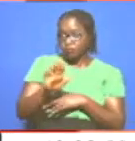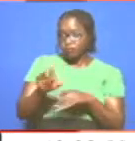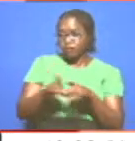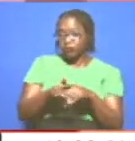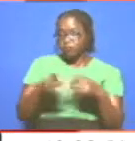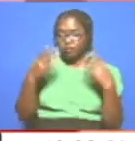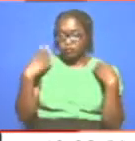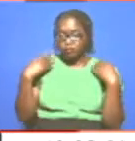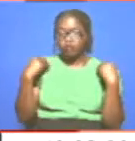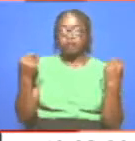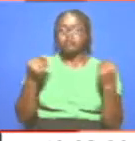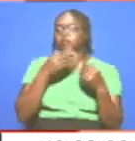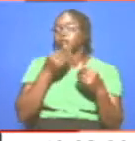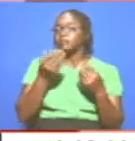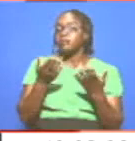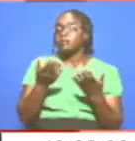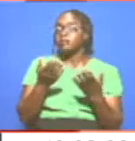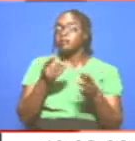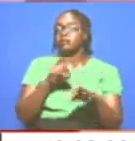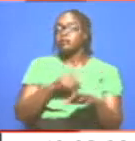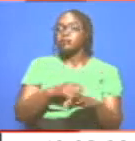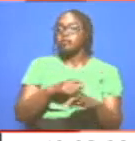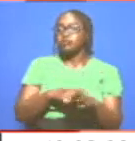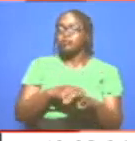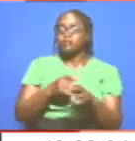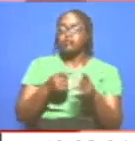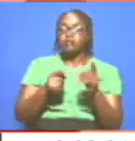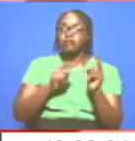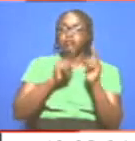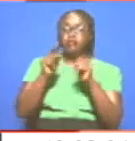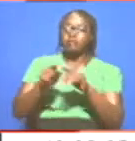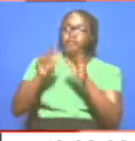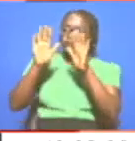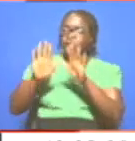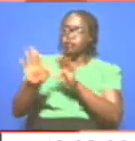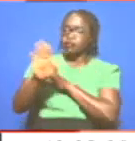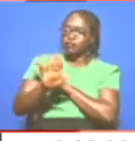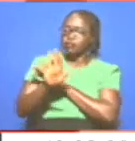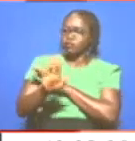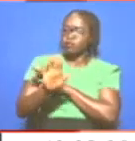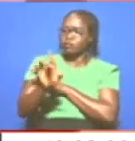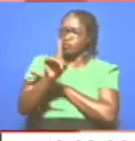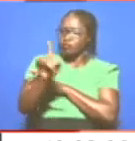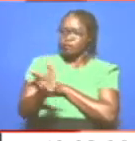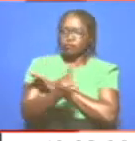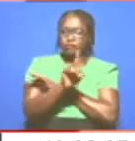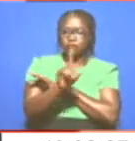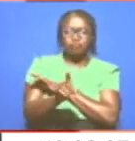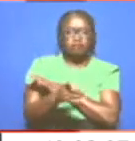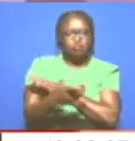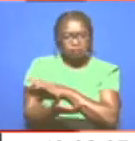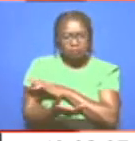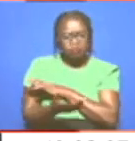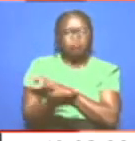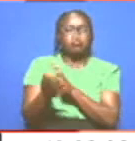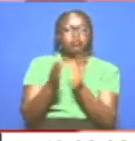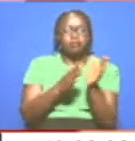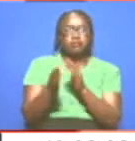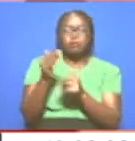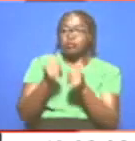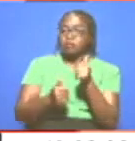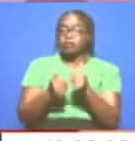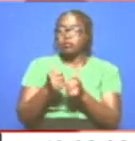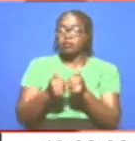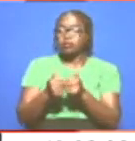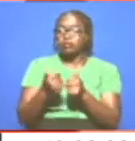So we are telling, when you are, when they come to campaign to you, to your areas, ask them to tell you what are the, what is their plan for